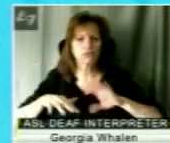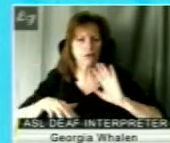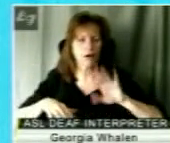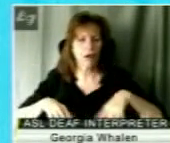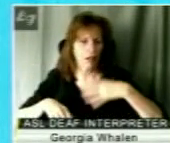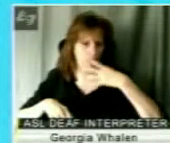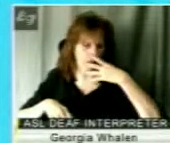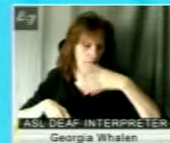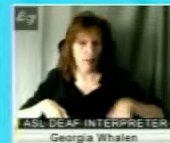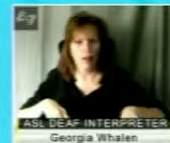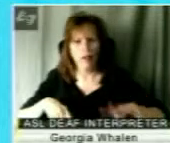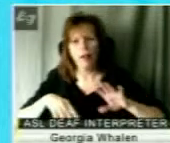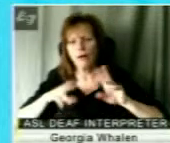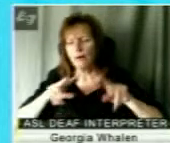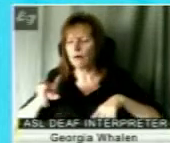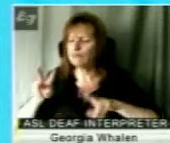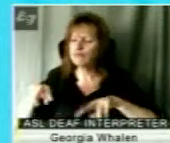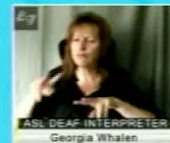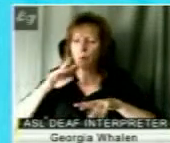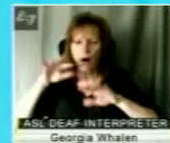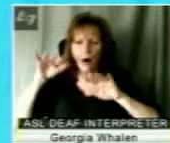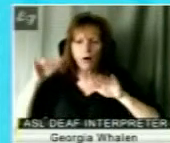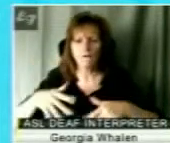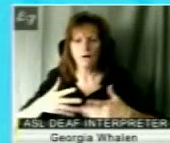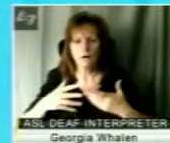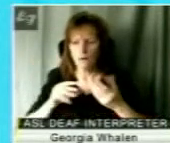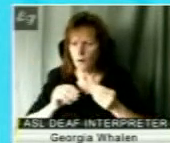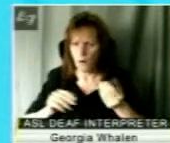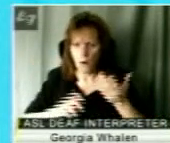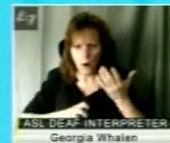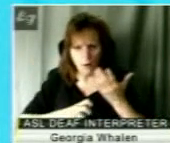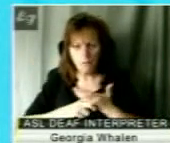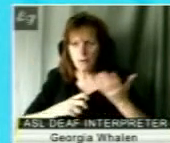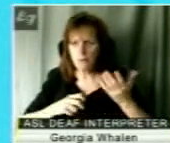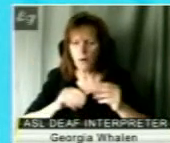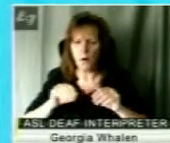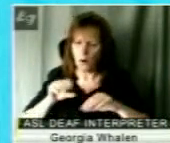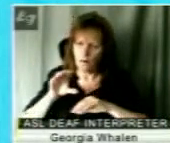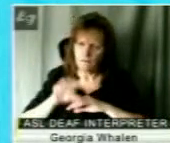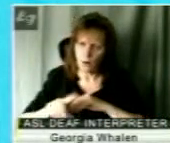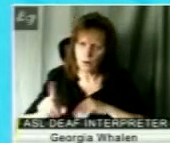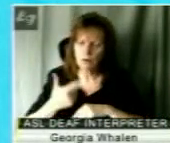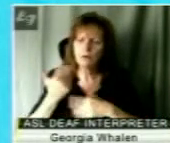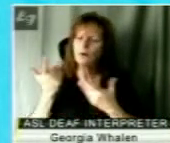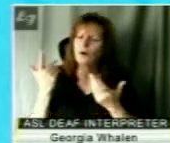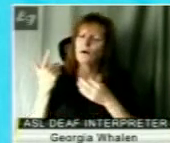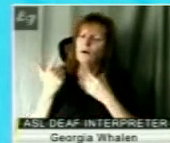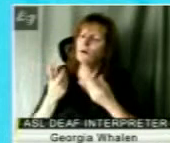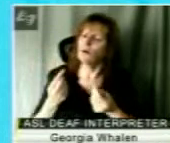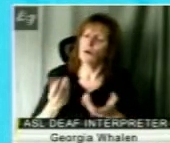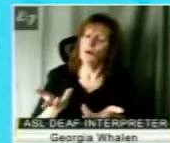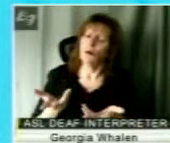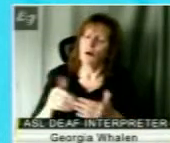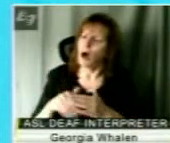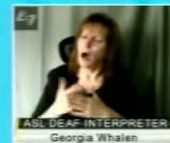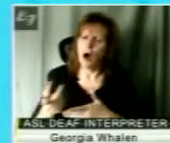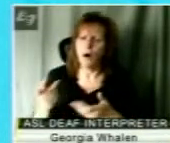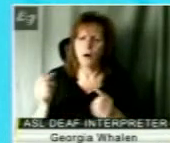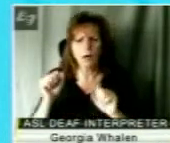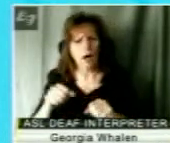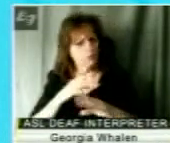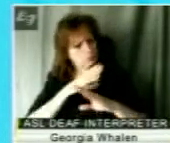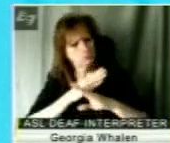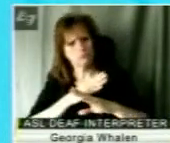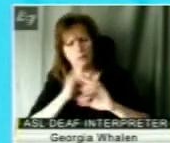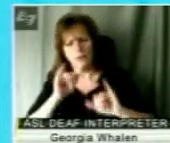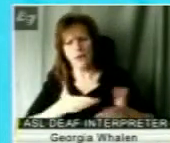nothing's really being done. So just wanted to pass that on and ask what kind of enforcement is in that area.